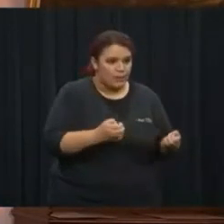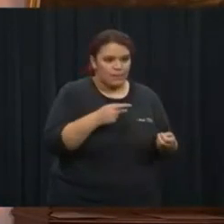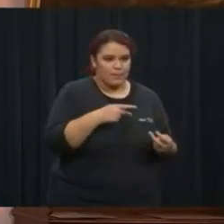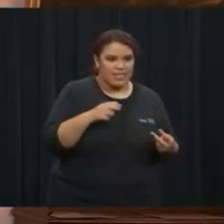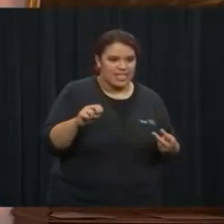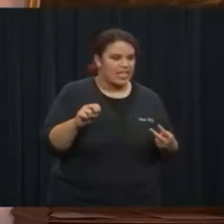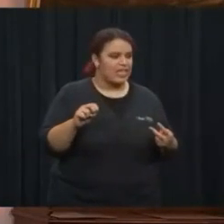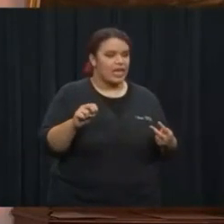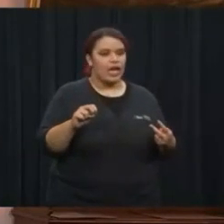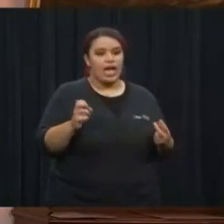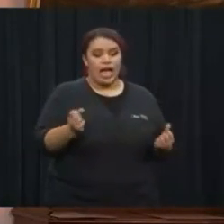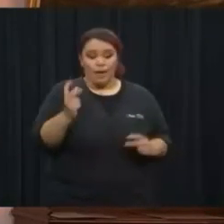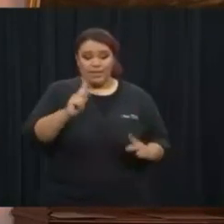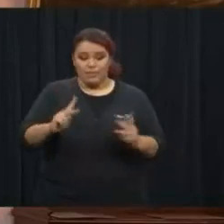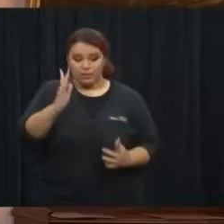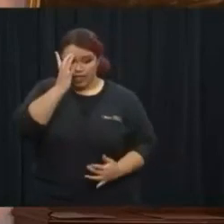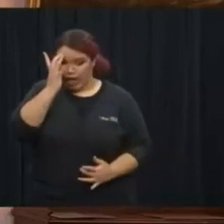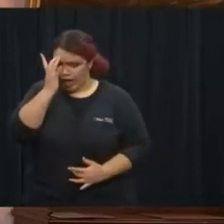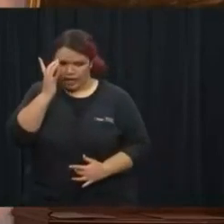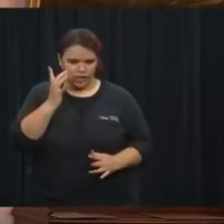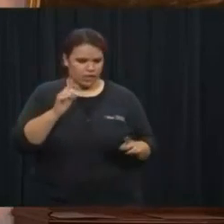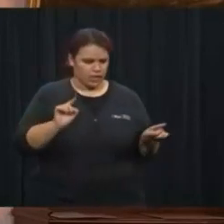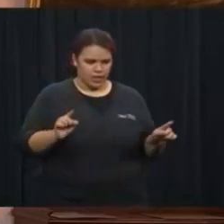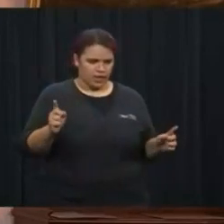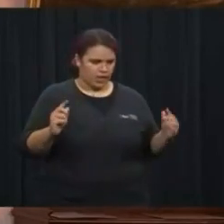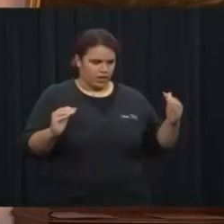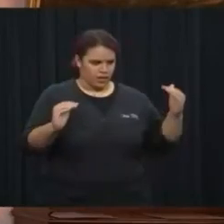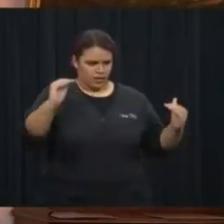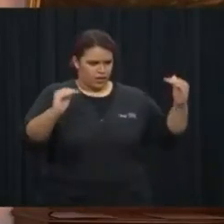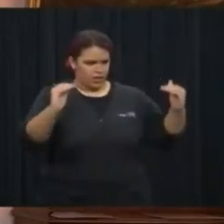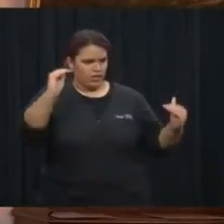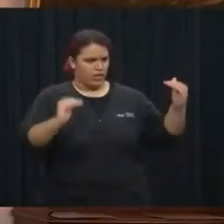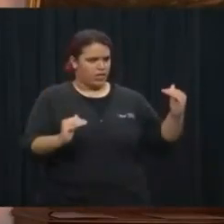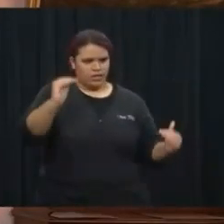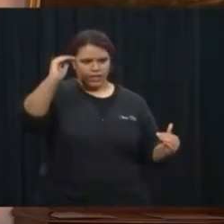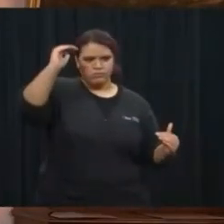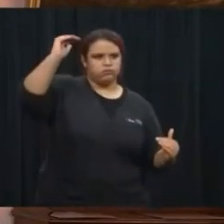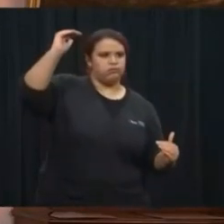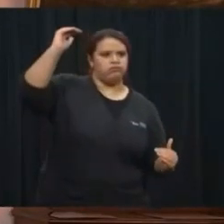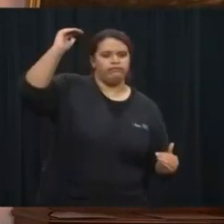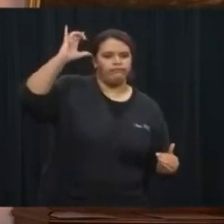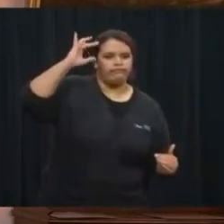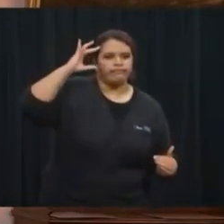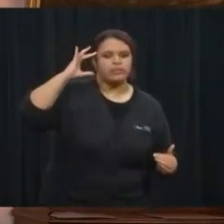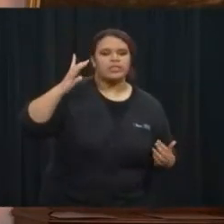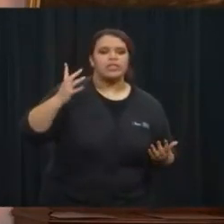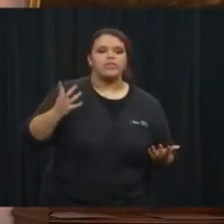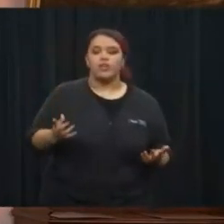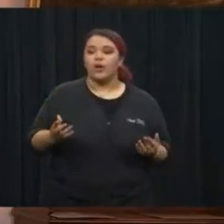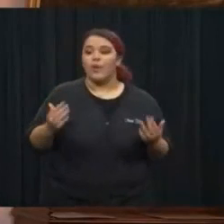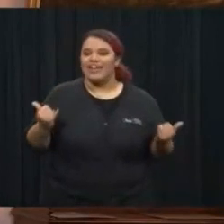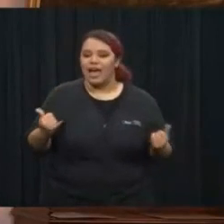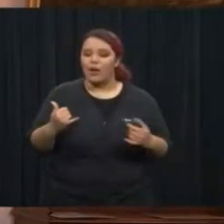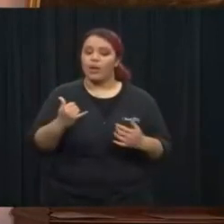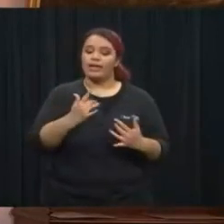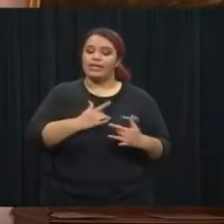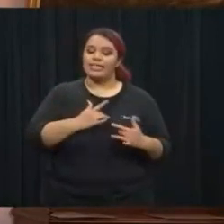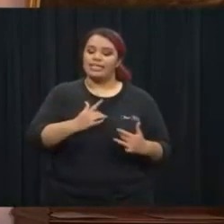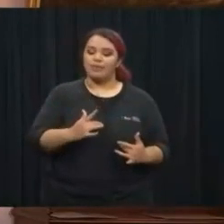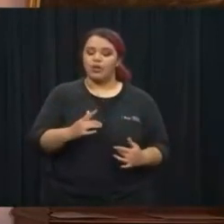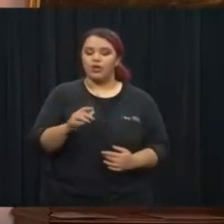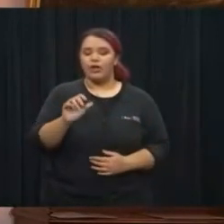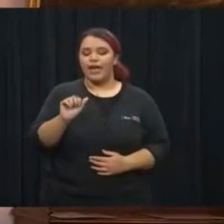other question. I just wanted to go back to the ventilators. We know that there's a shortage nationwide. And when you said we were